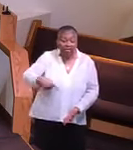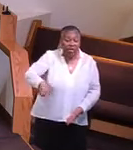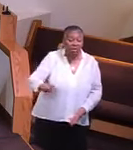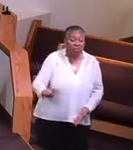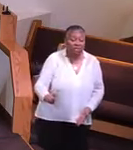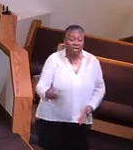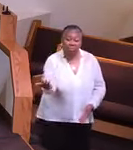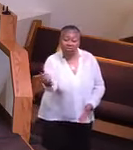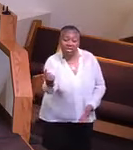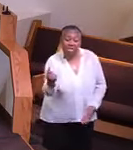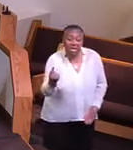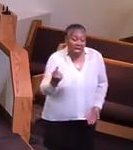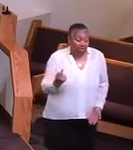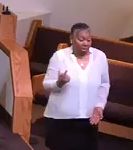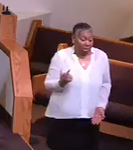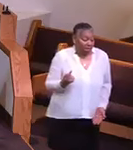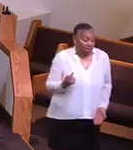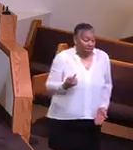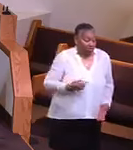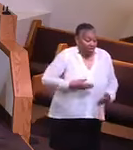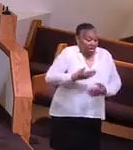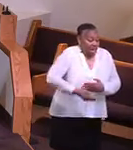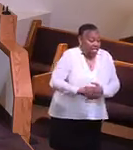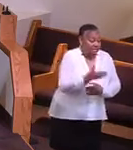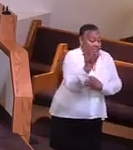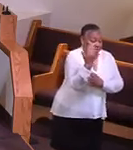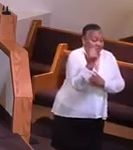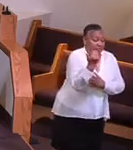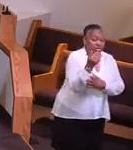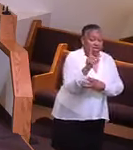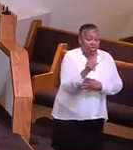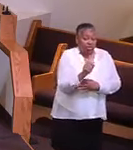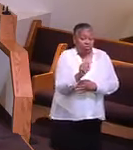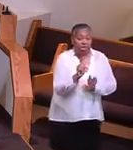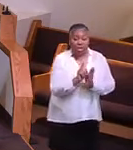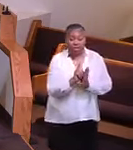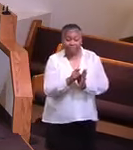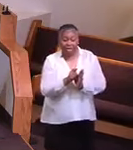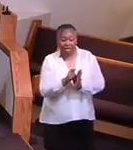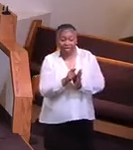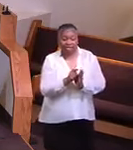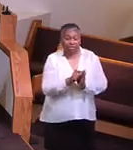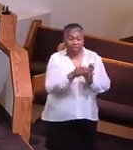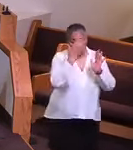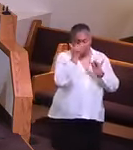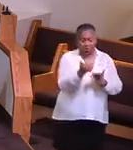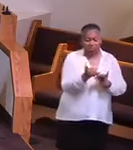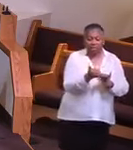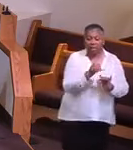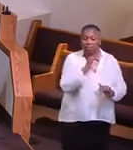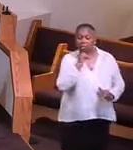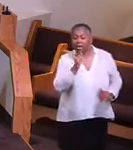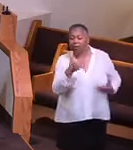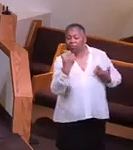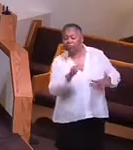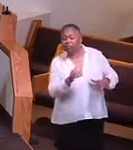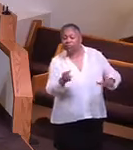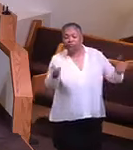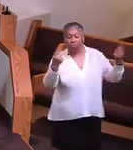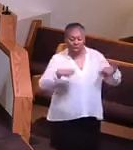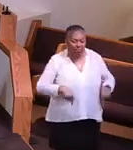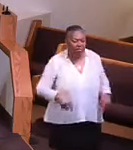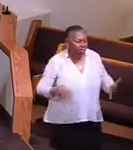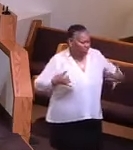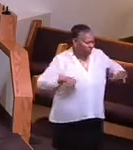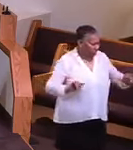next 15, 20 minutes, and hopefully they won't let that stop from coming. Amen. They still get the prayer, the song,